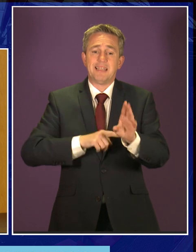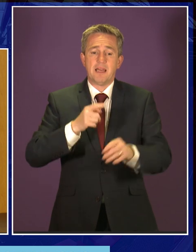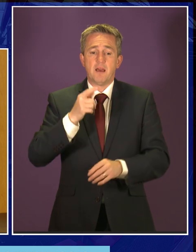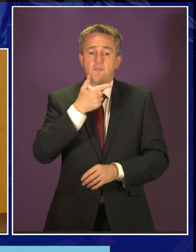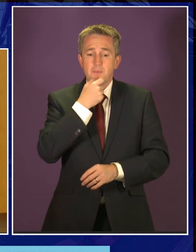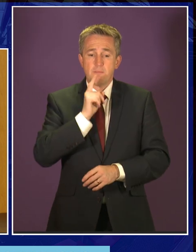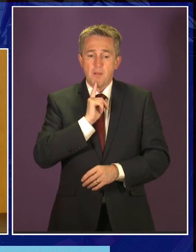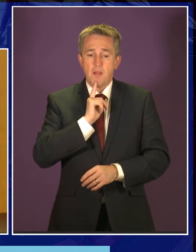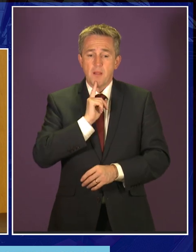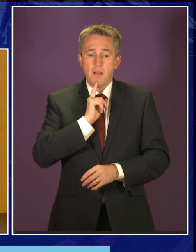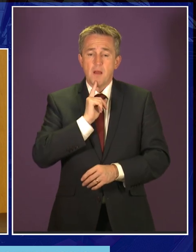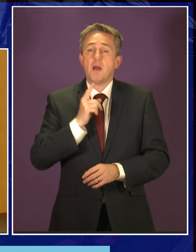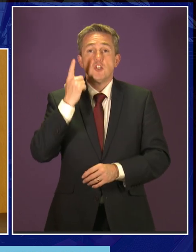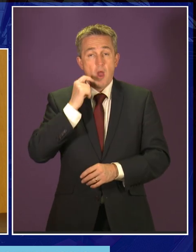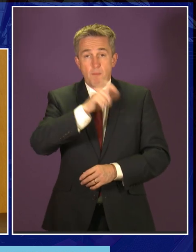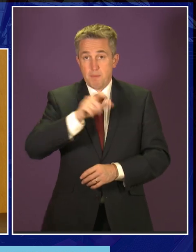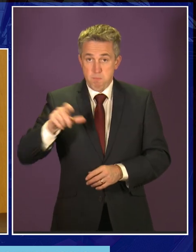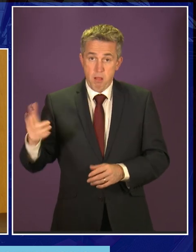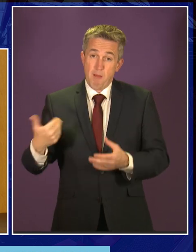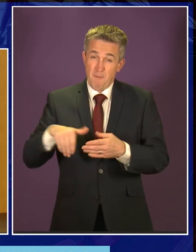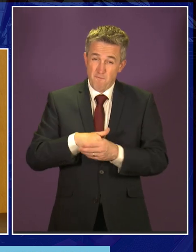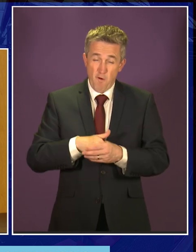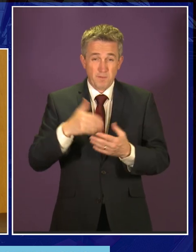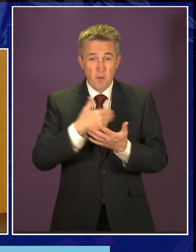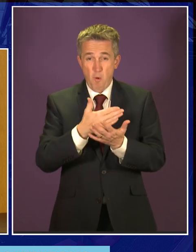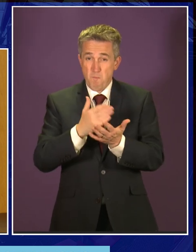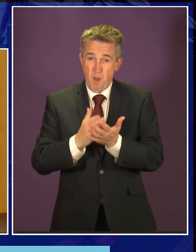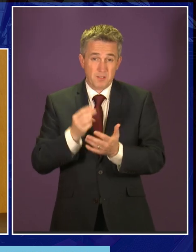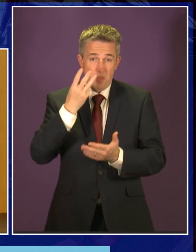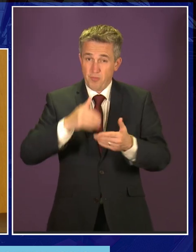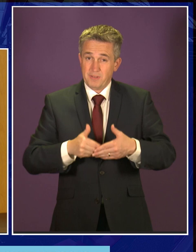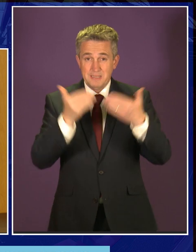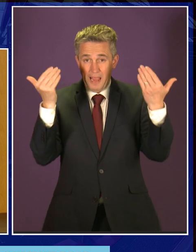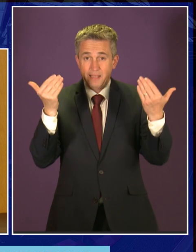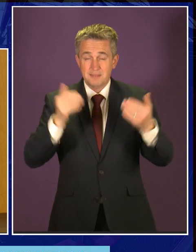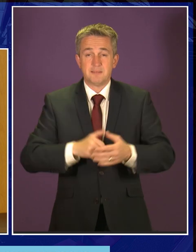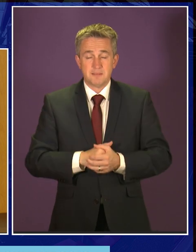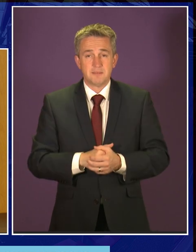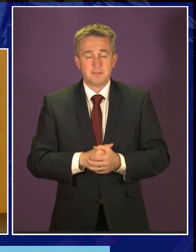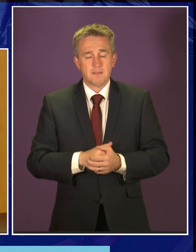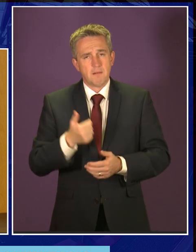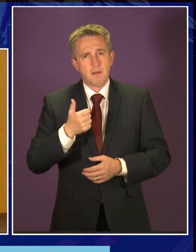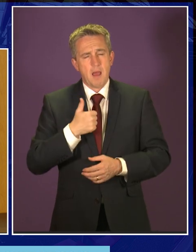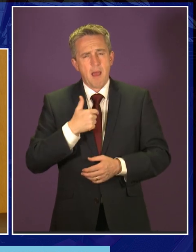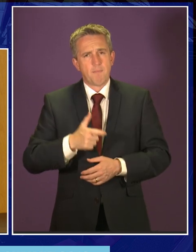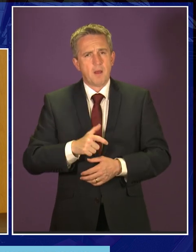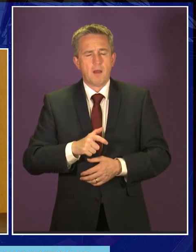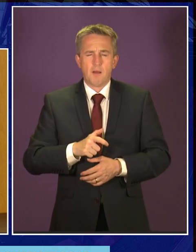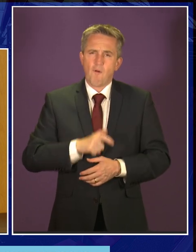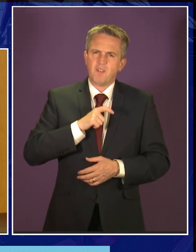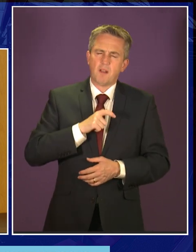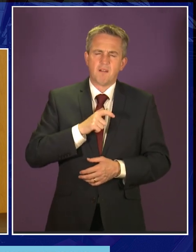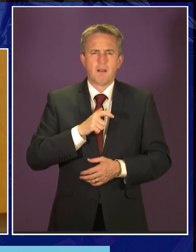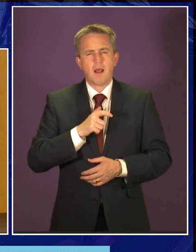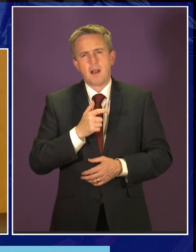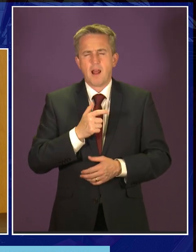also celebrate the fact that young people have been involved in every aspect of the past 3 days. As I can confidently and fully slightly